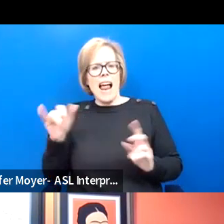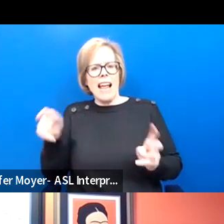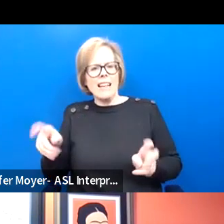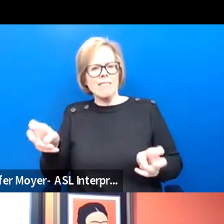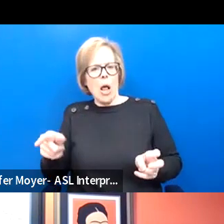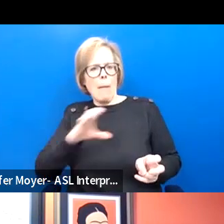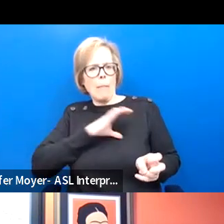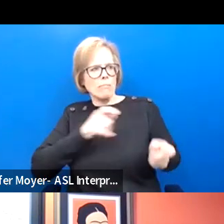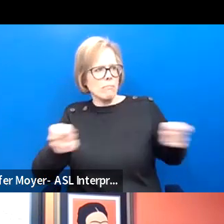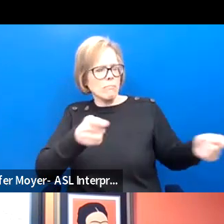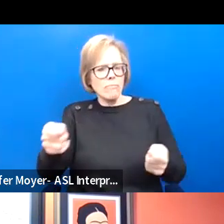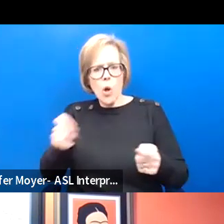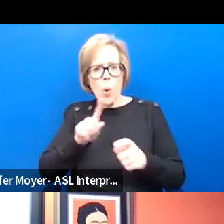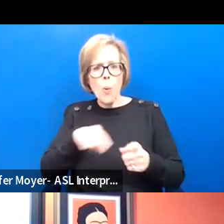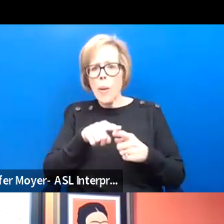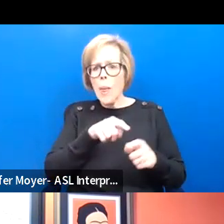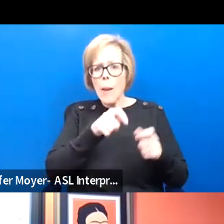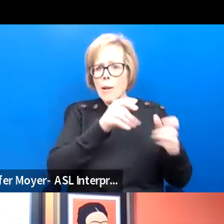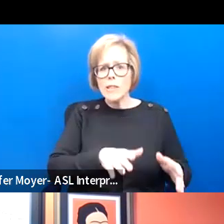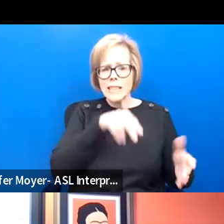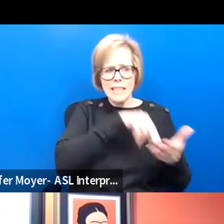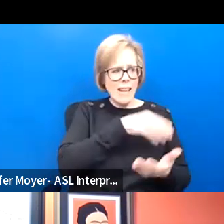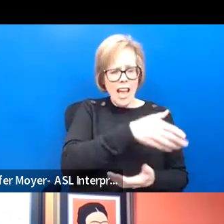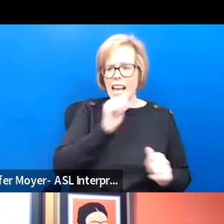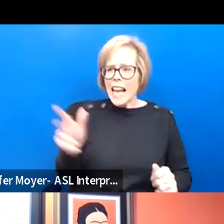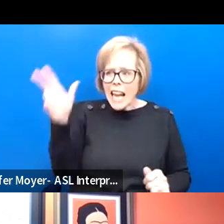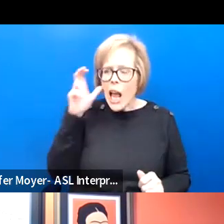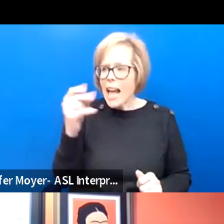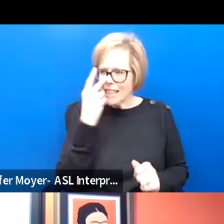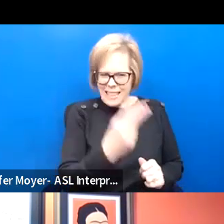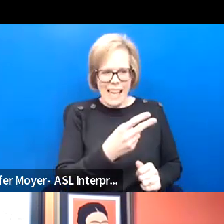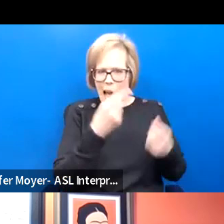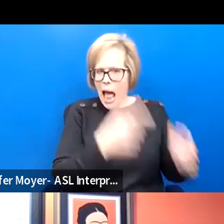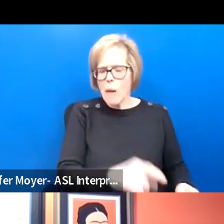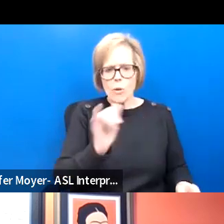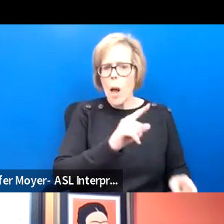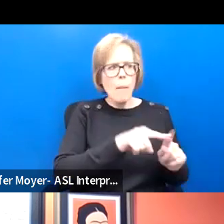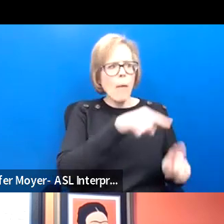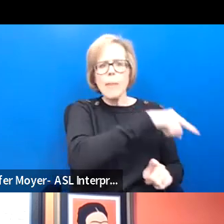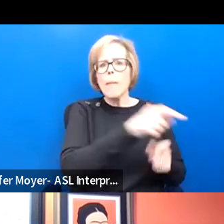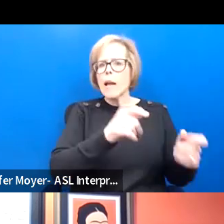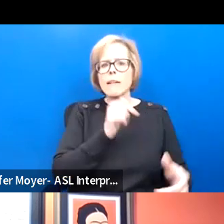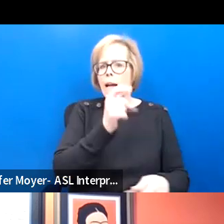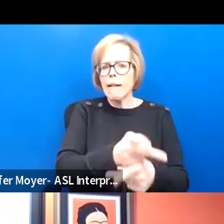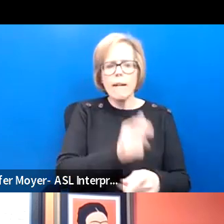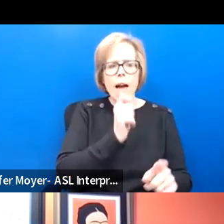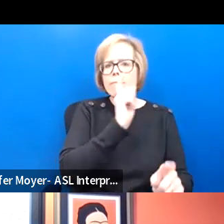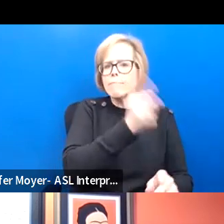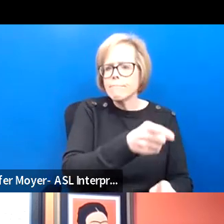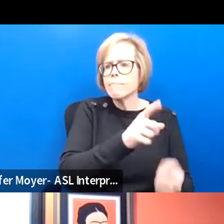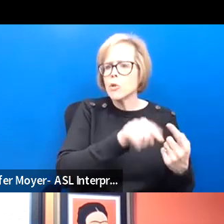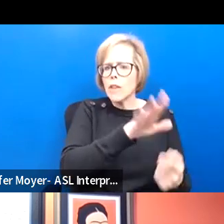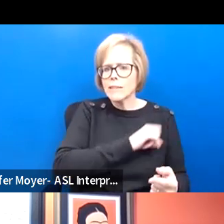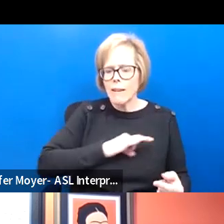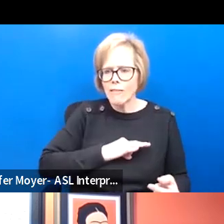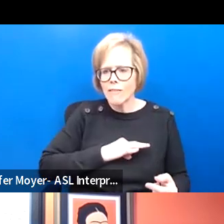staff when their managers were standing right there and they could hear it and they could see it and they weren't addressing it. So it took a little while for us to kind